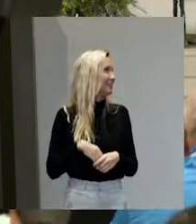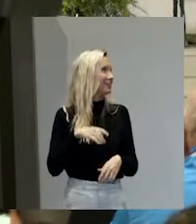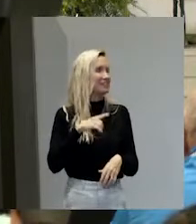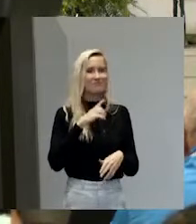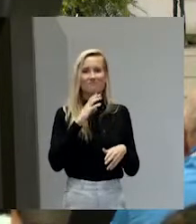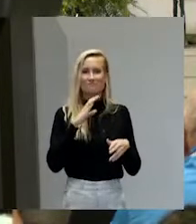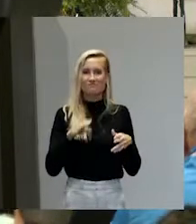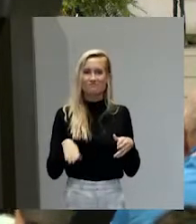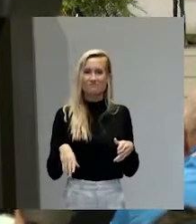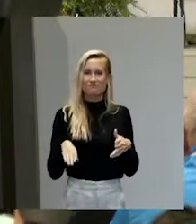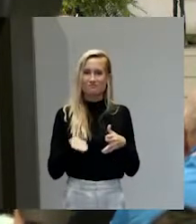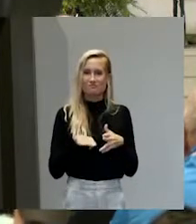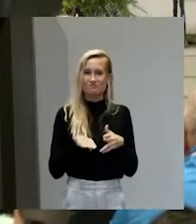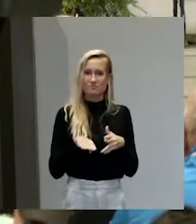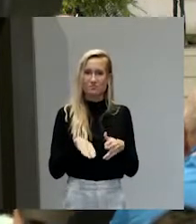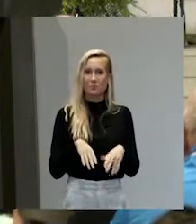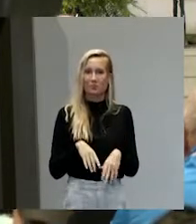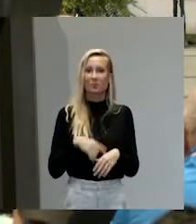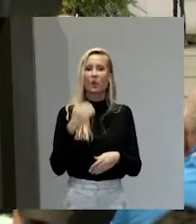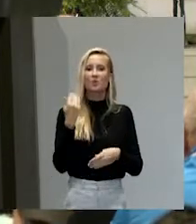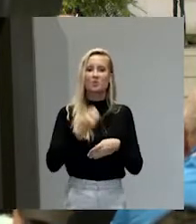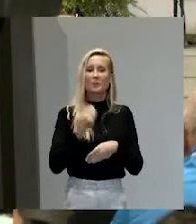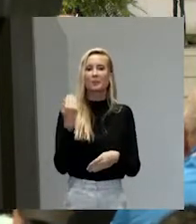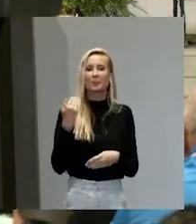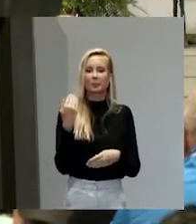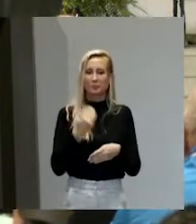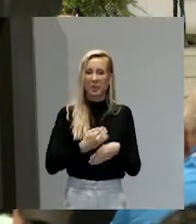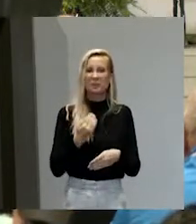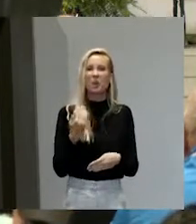a backflip. Want to see a backflip?